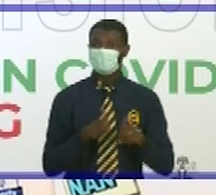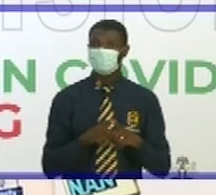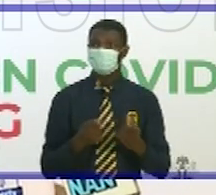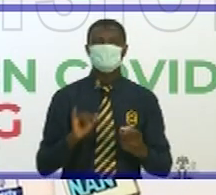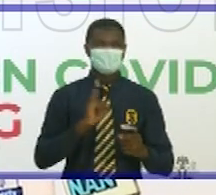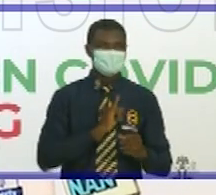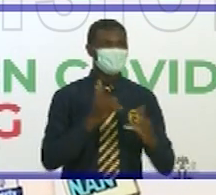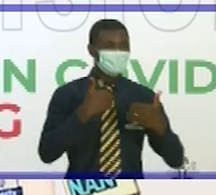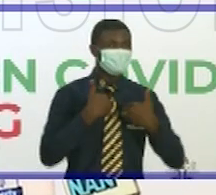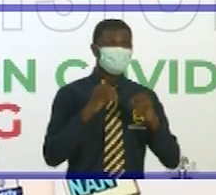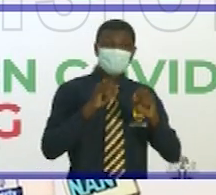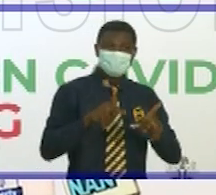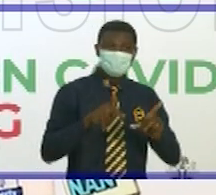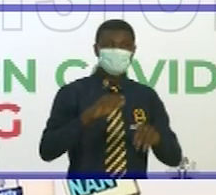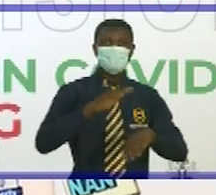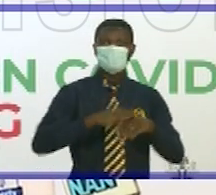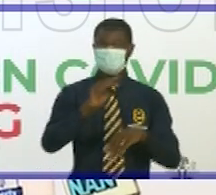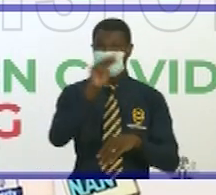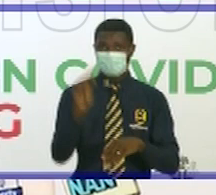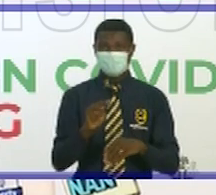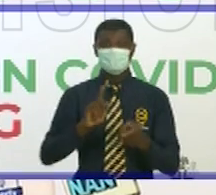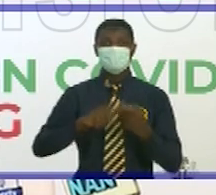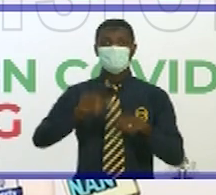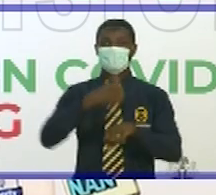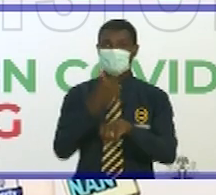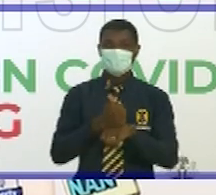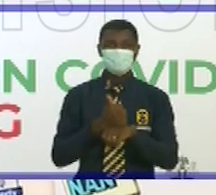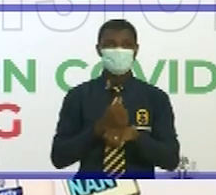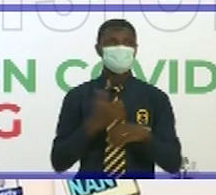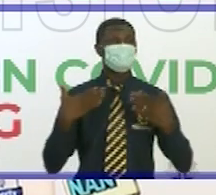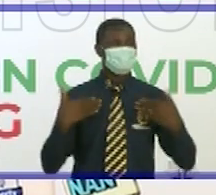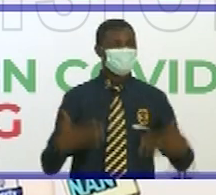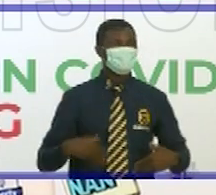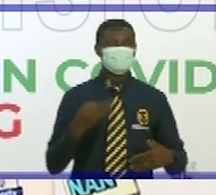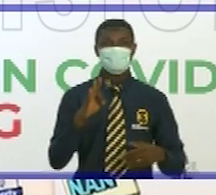the privilege on Monday to inaugurate the body of experts that